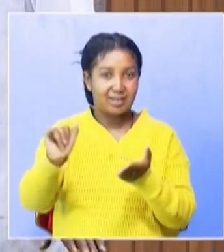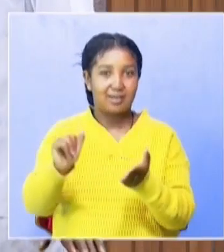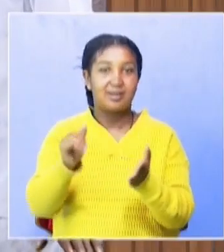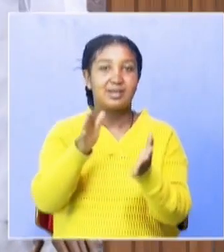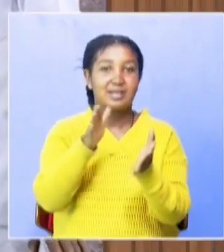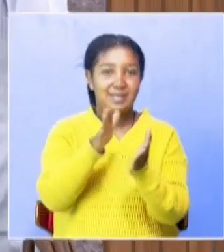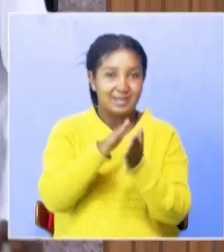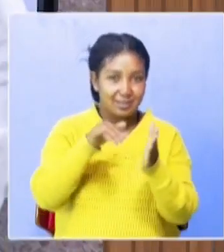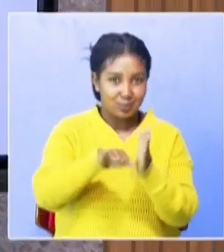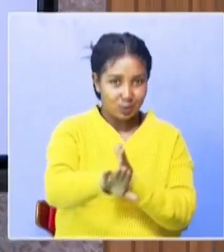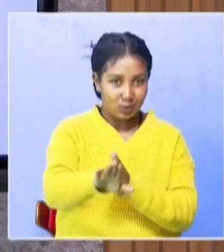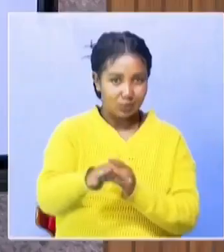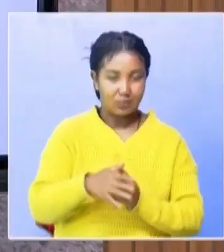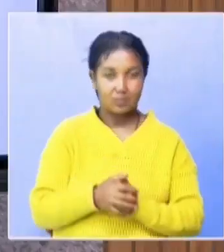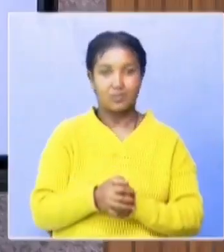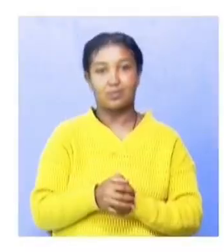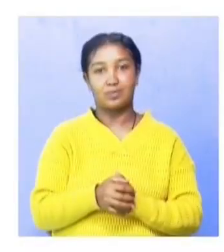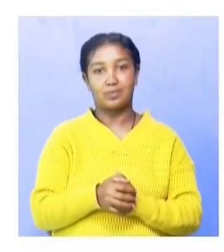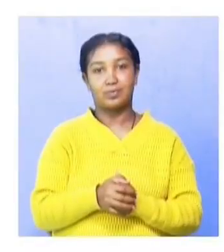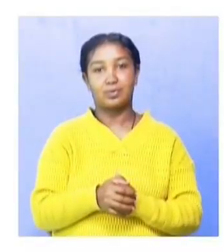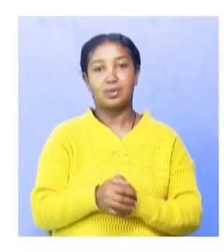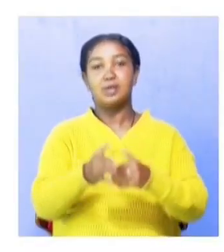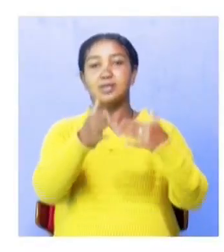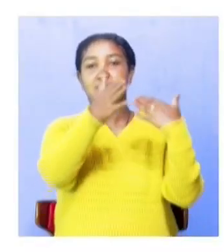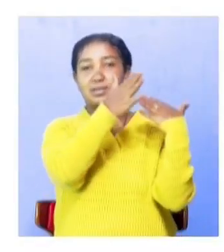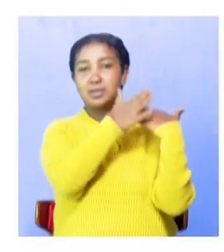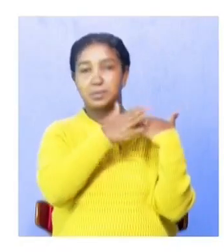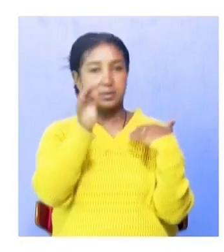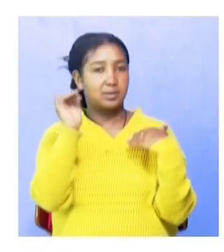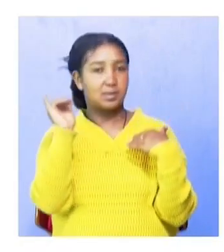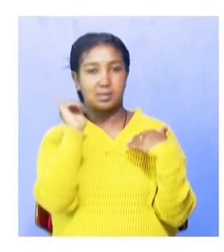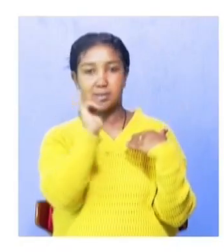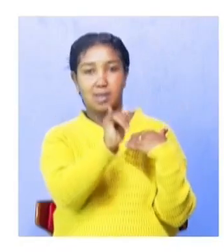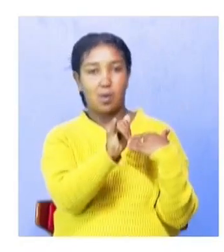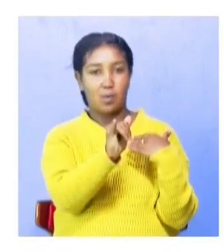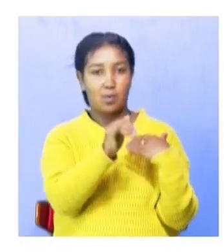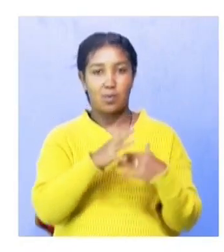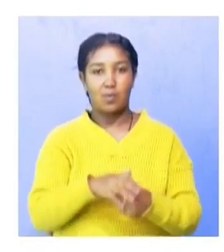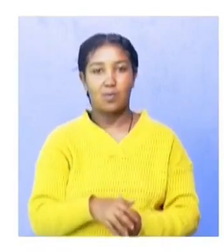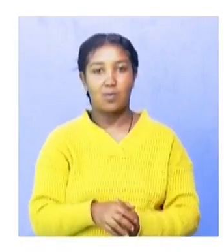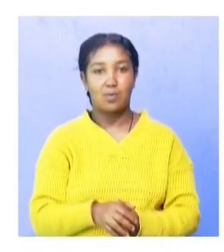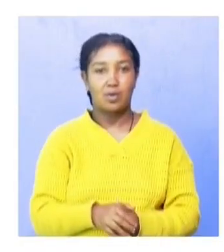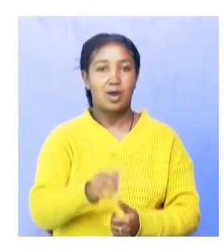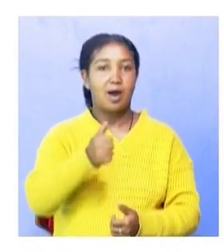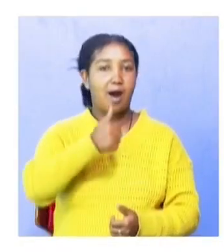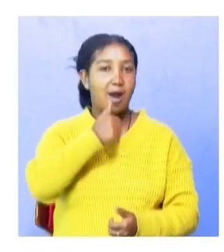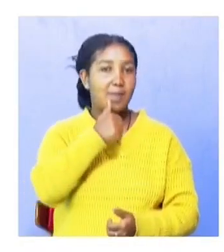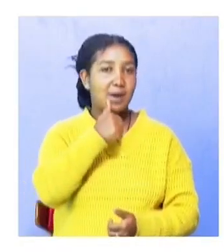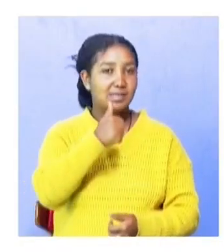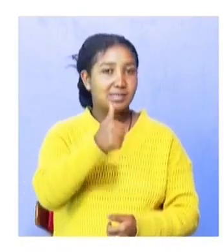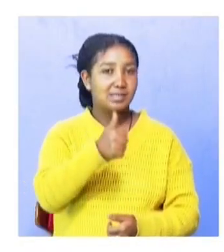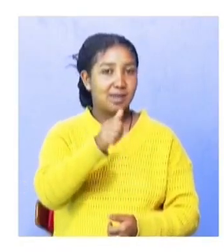school. The subject should be written just as it is. Almaz